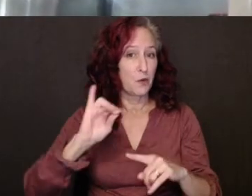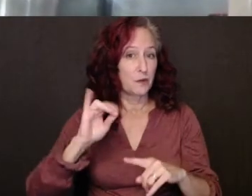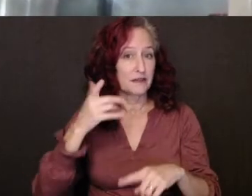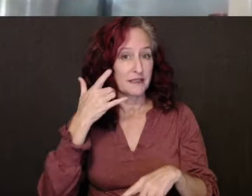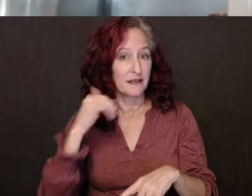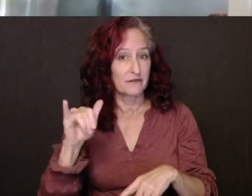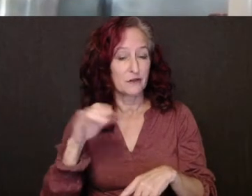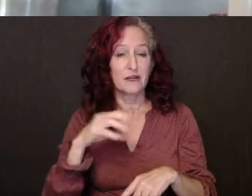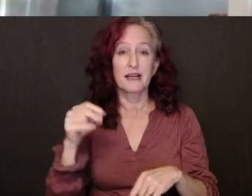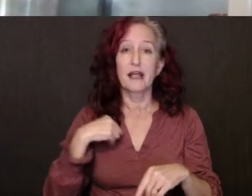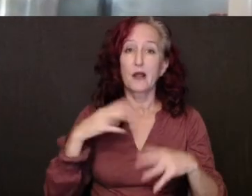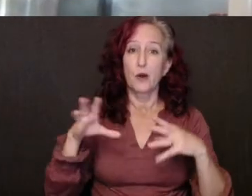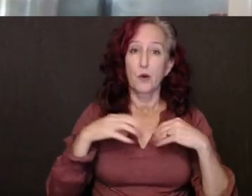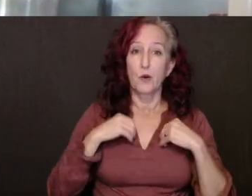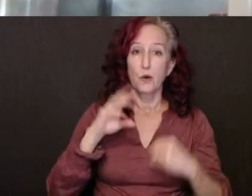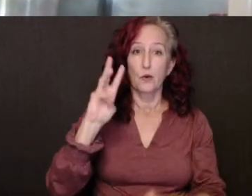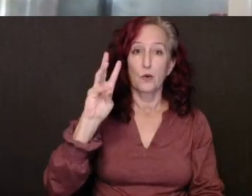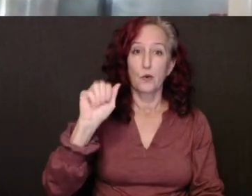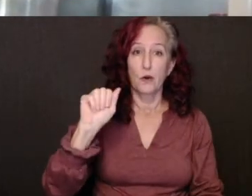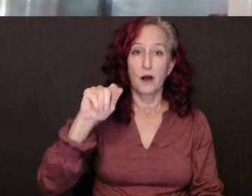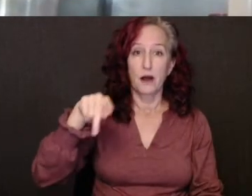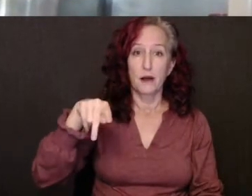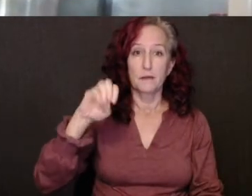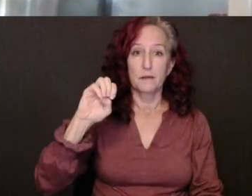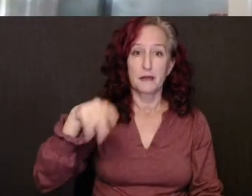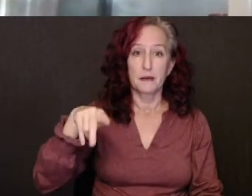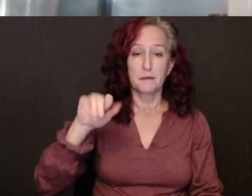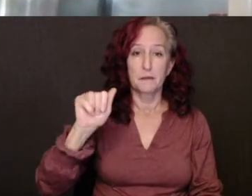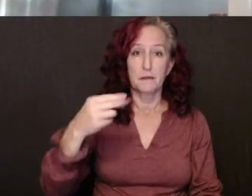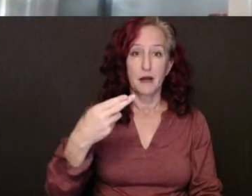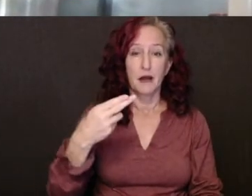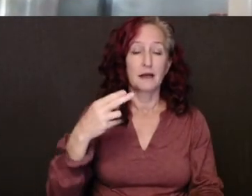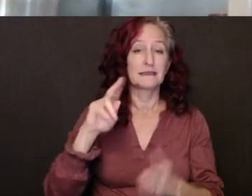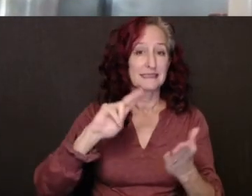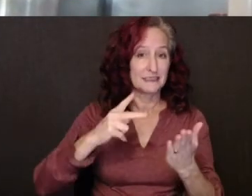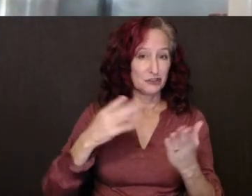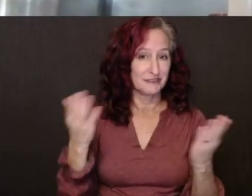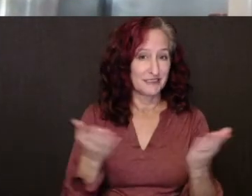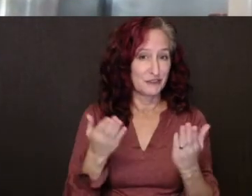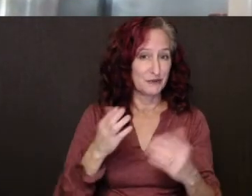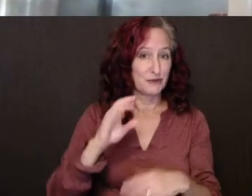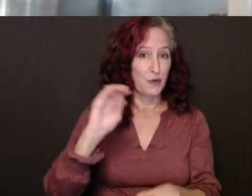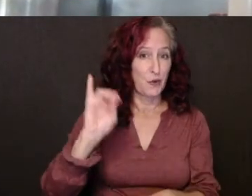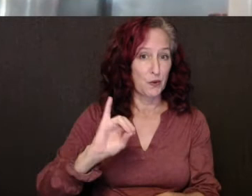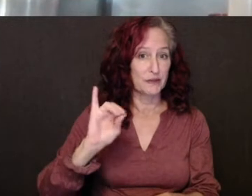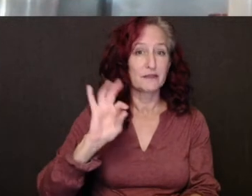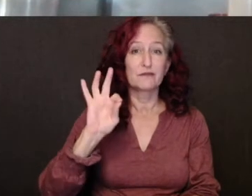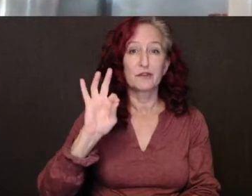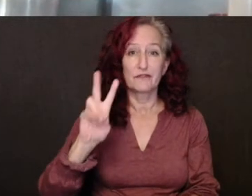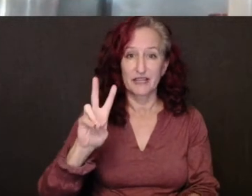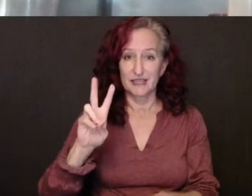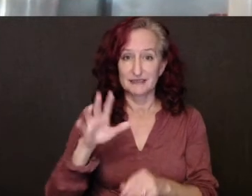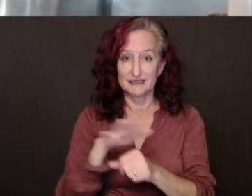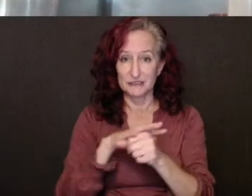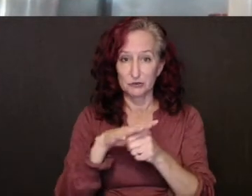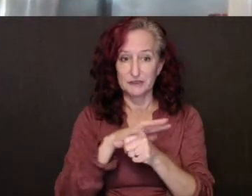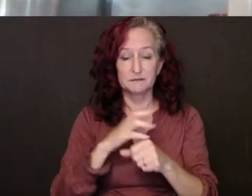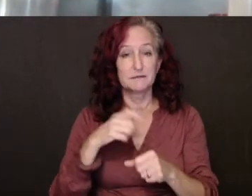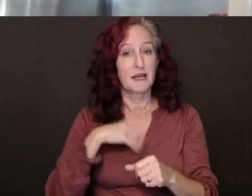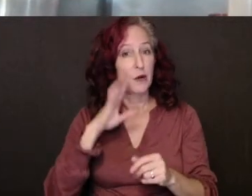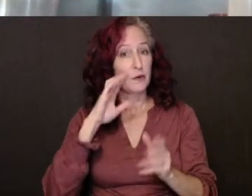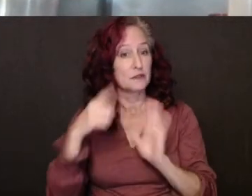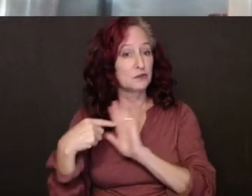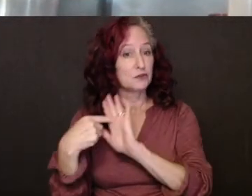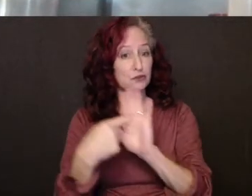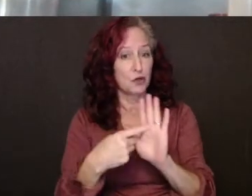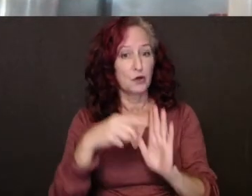Hello, everyone. My name is Chef Crystal Wahpepah. I'm Chief of Queen Fox. I am an indigenous chef from Oakland, California. I'm